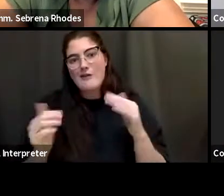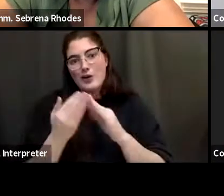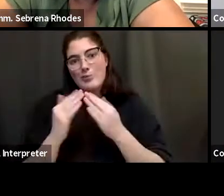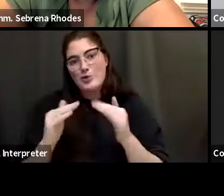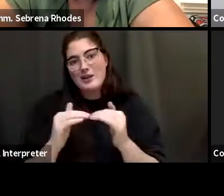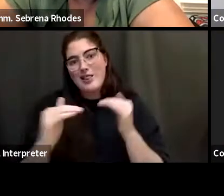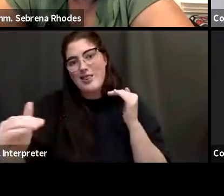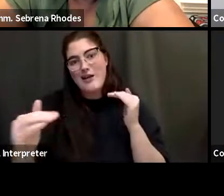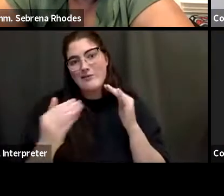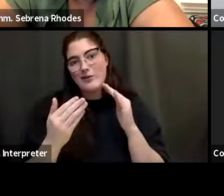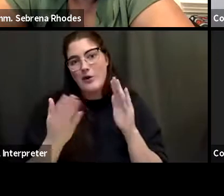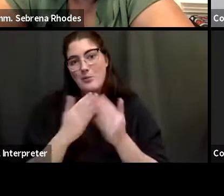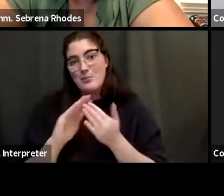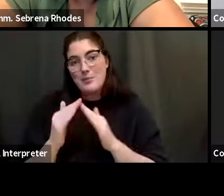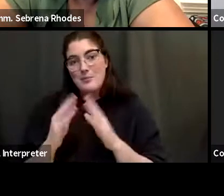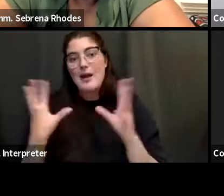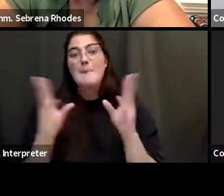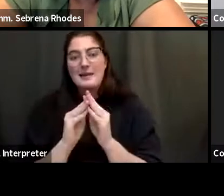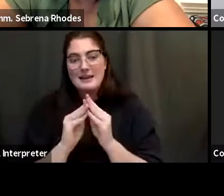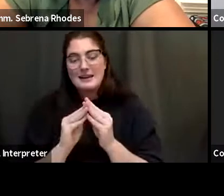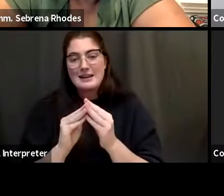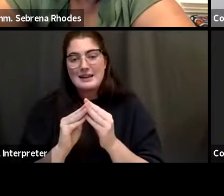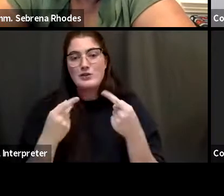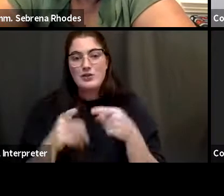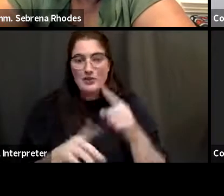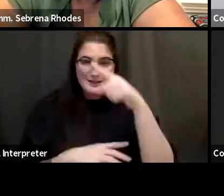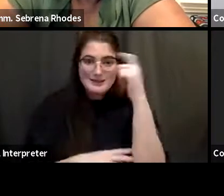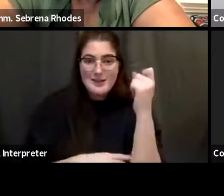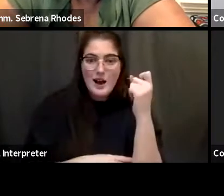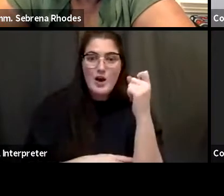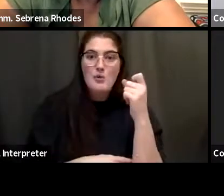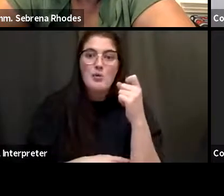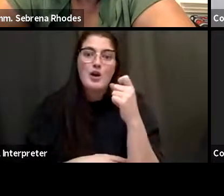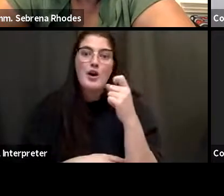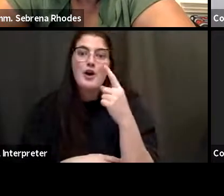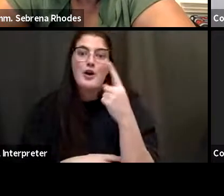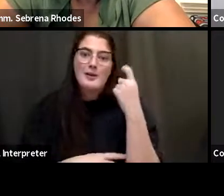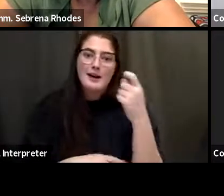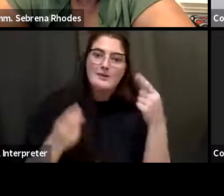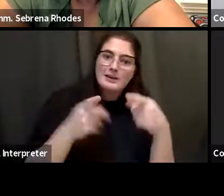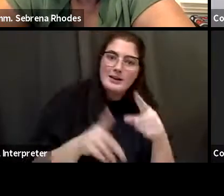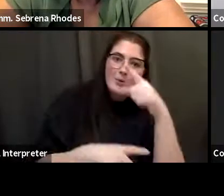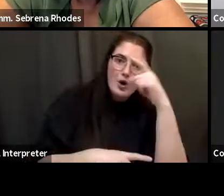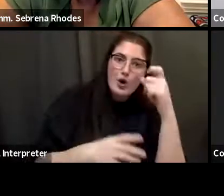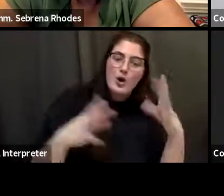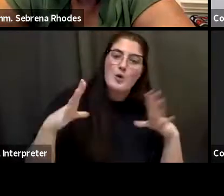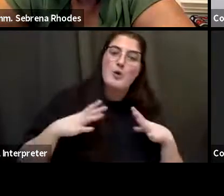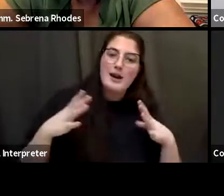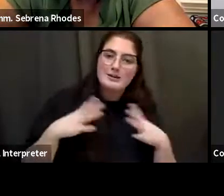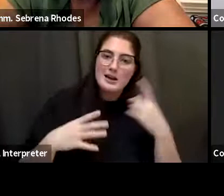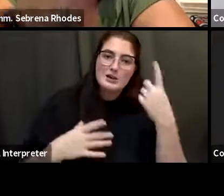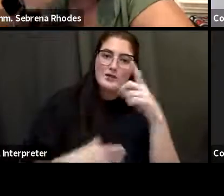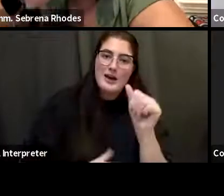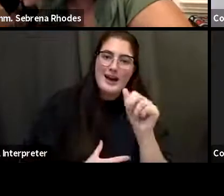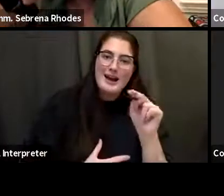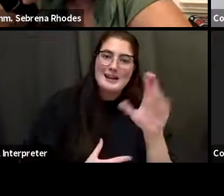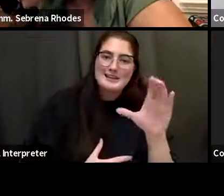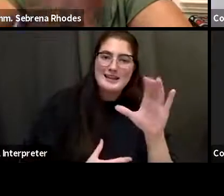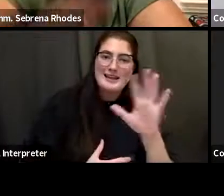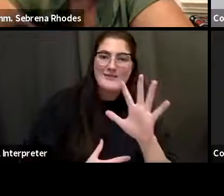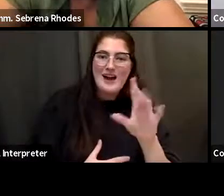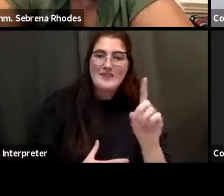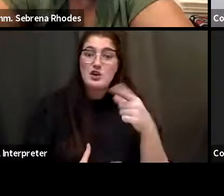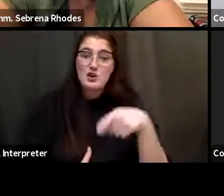meeting as we head into the summertime and the summer recess for ANC 5D. You'll still be hearing from me